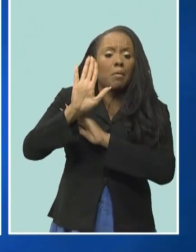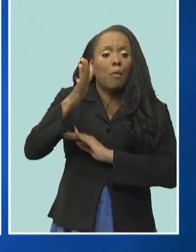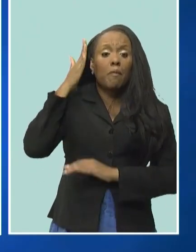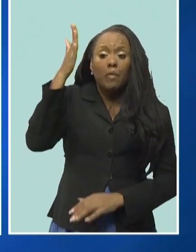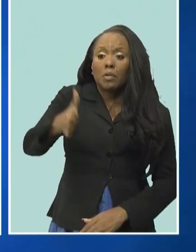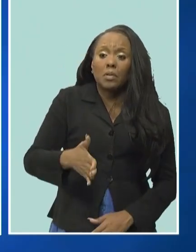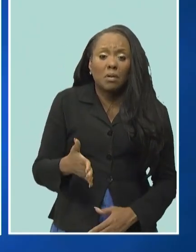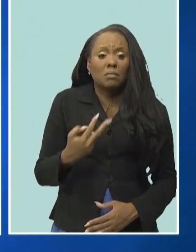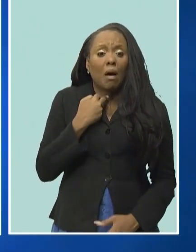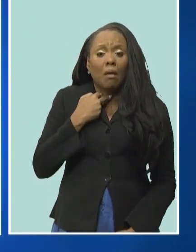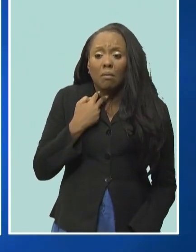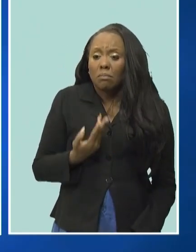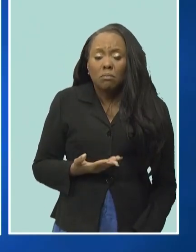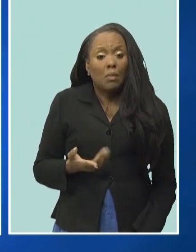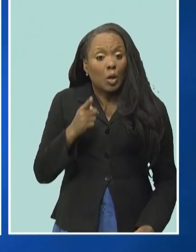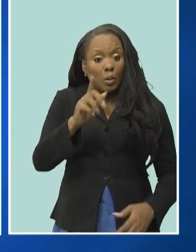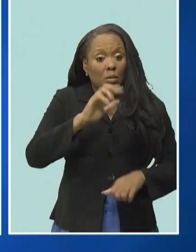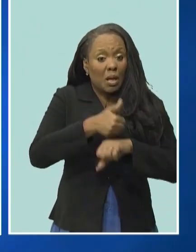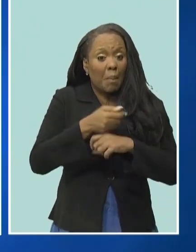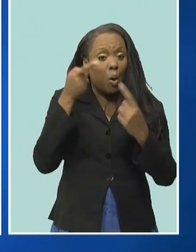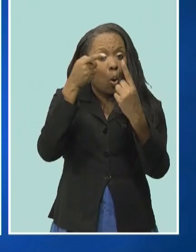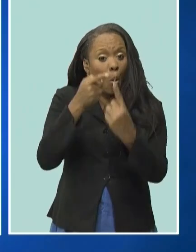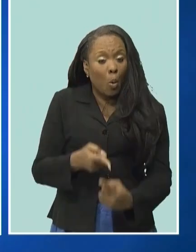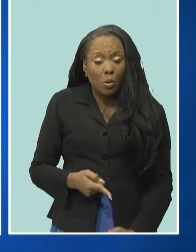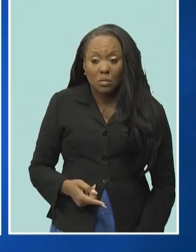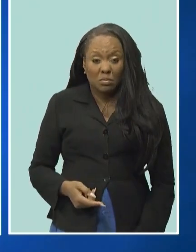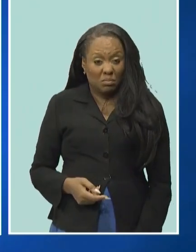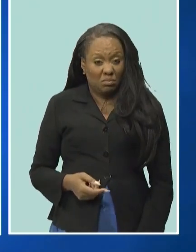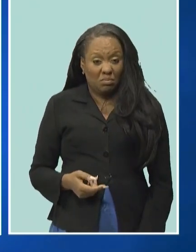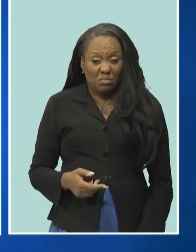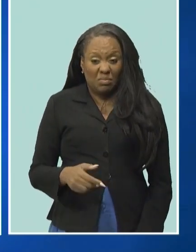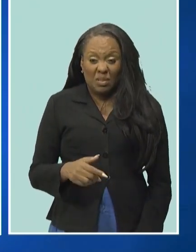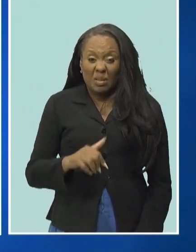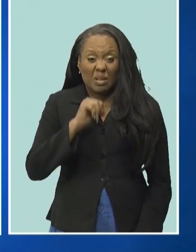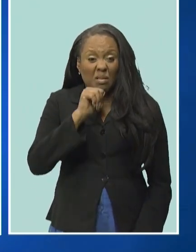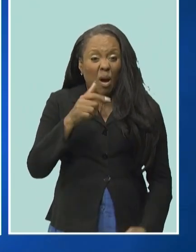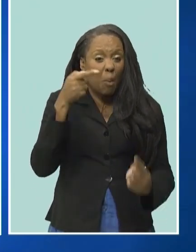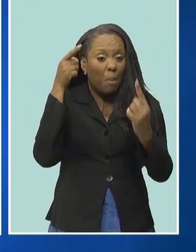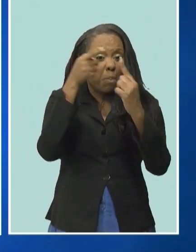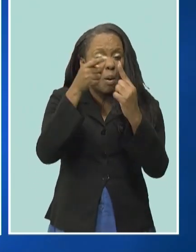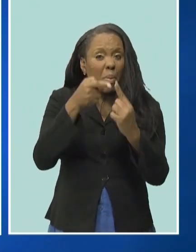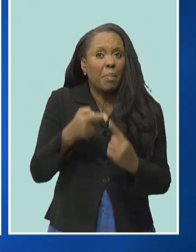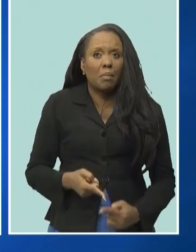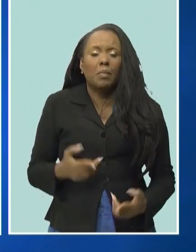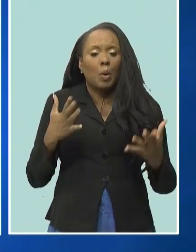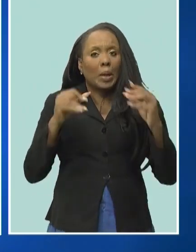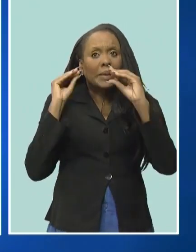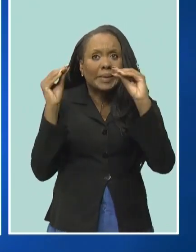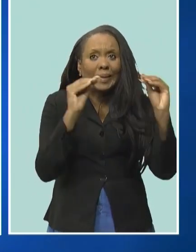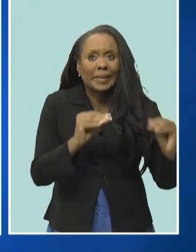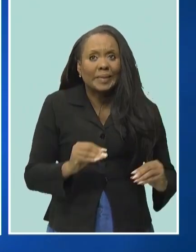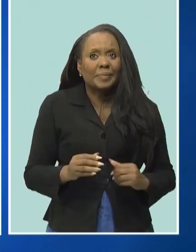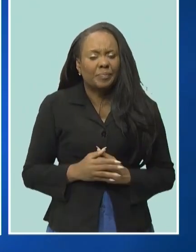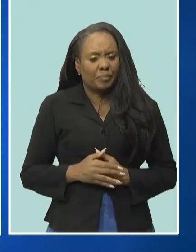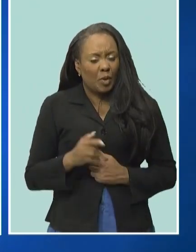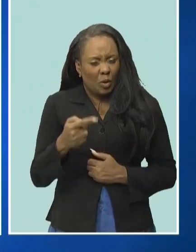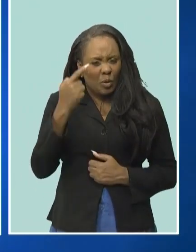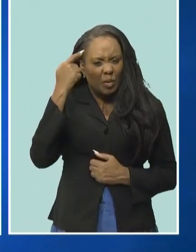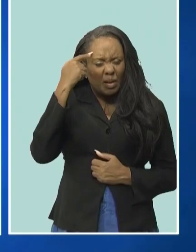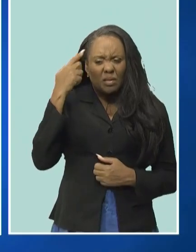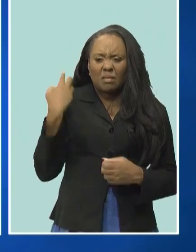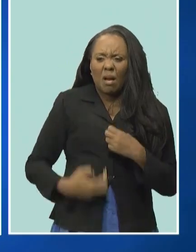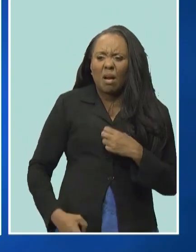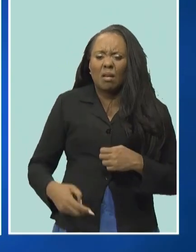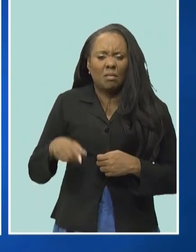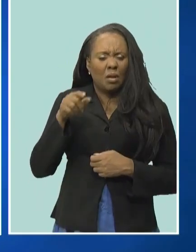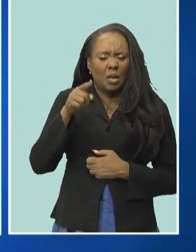setting goals and not reaching them? Then let us teach you how to execute your goals effectively. Do you find it hard to visualize